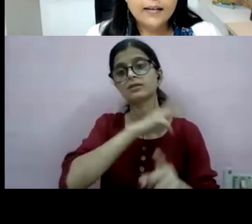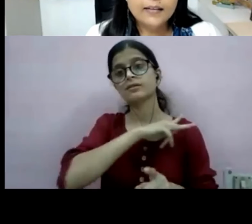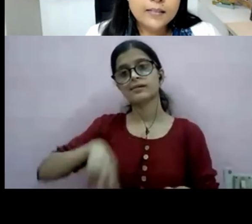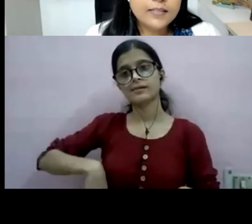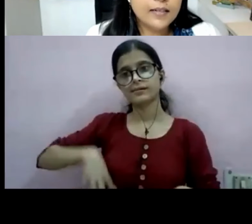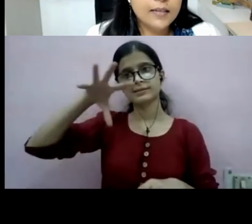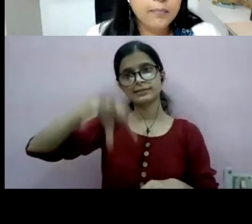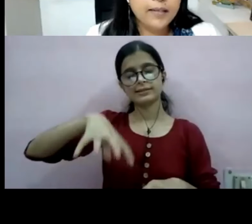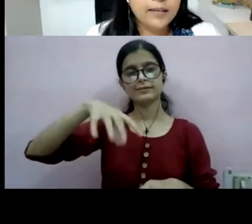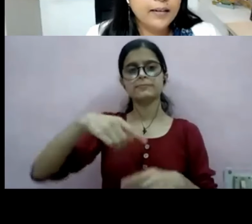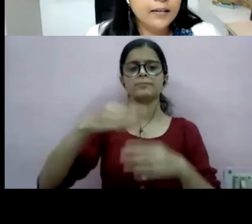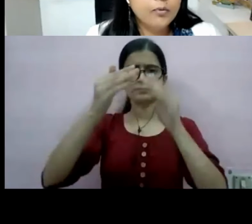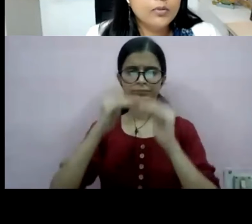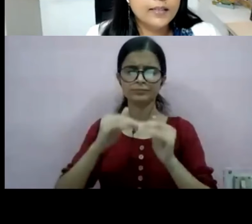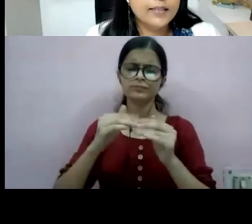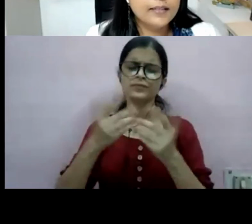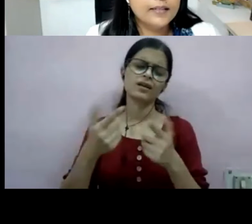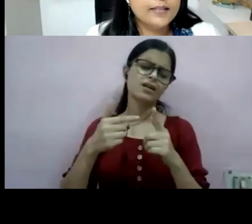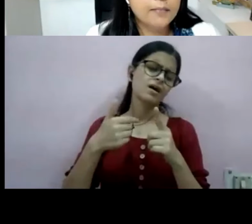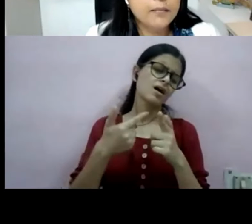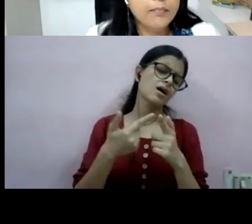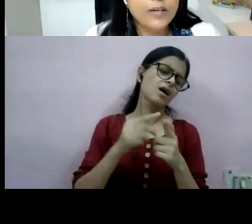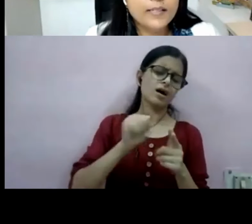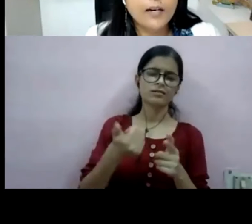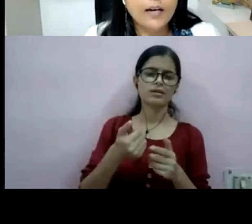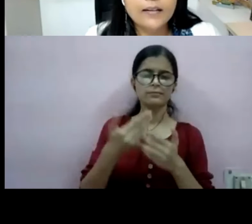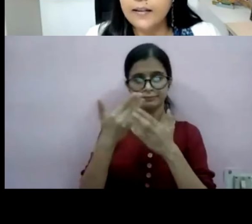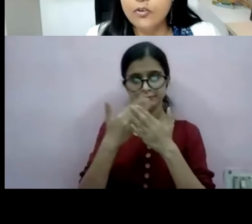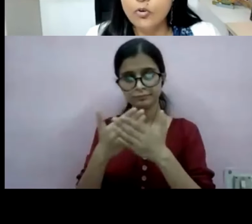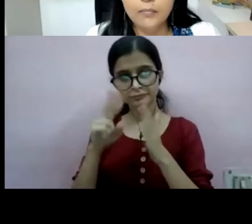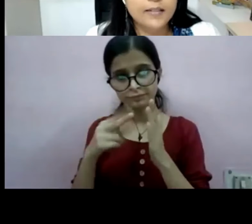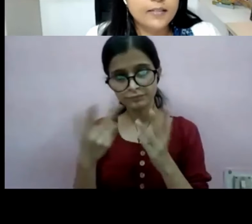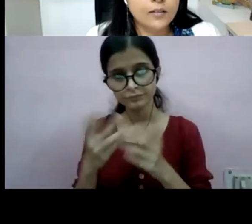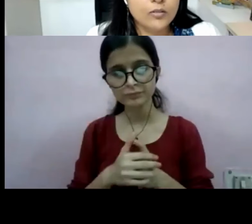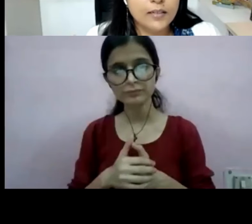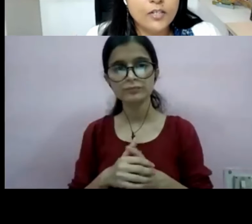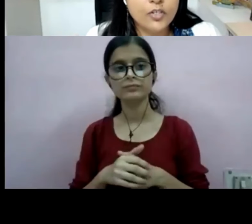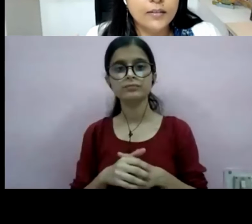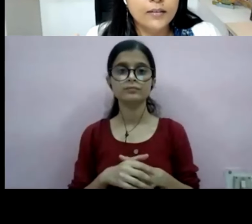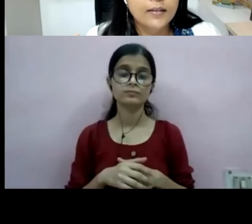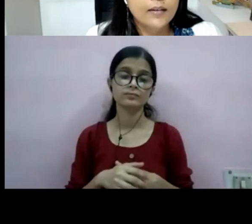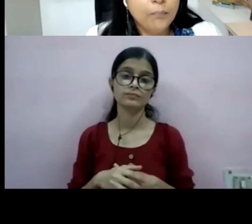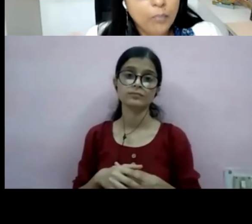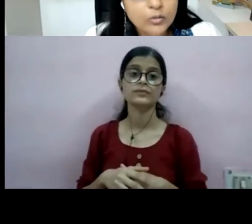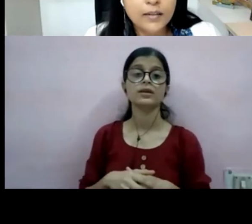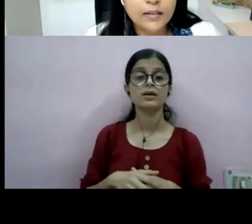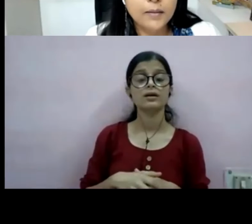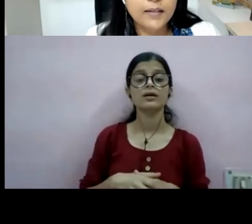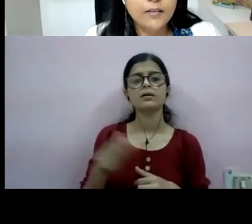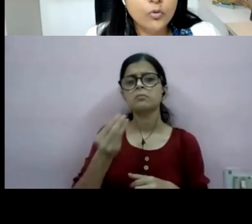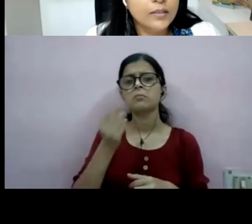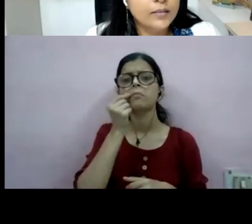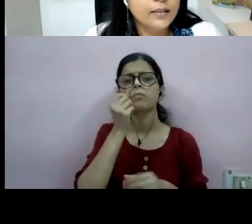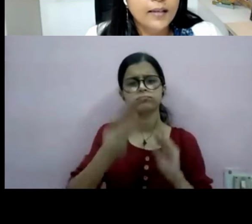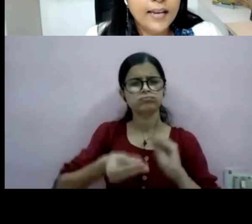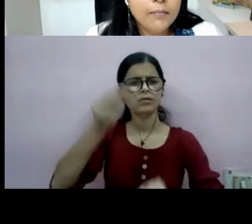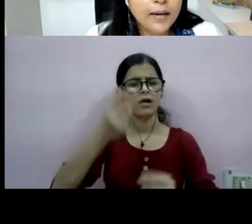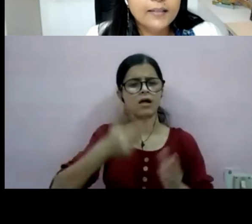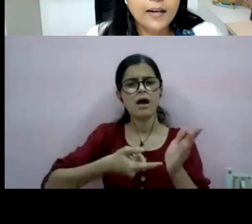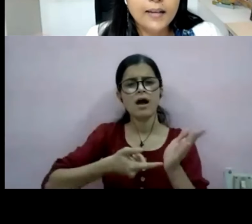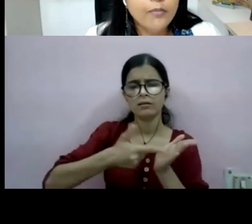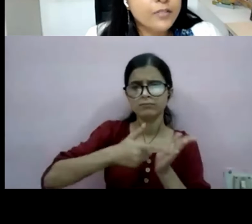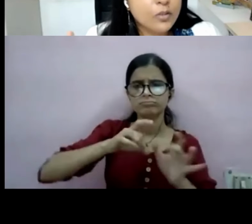then another study by Kalyanpur says that disabled boys have higher enrollments across region, both urban and rural,